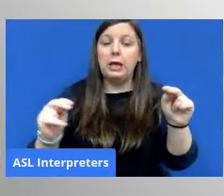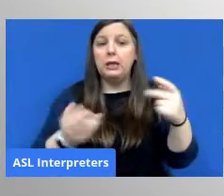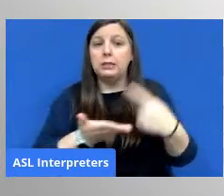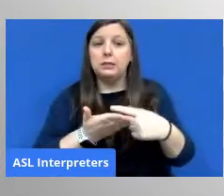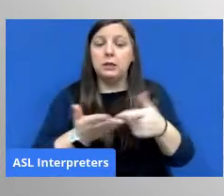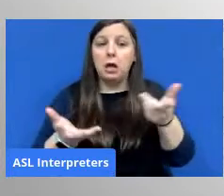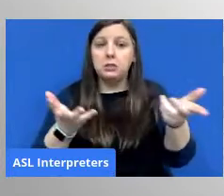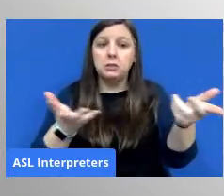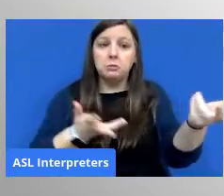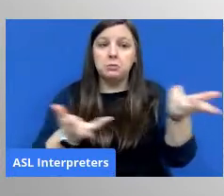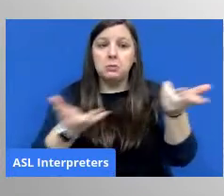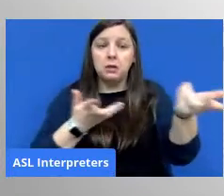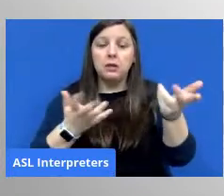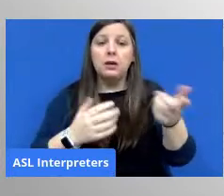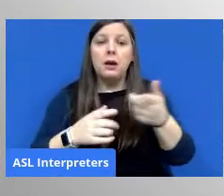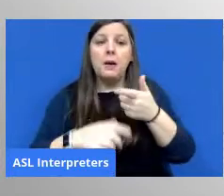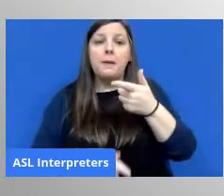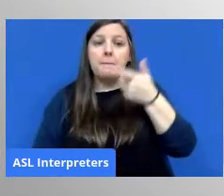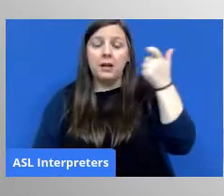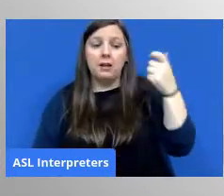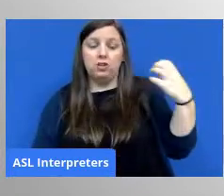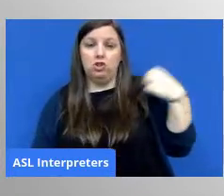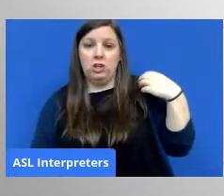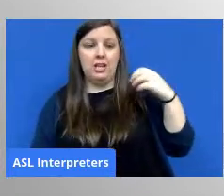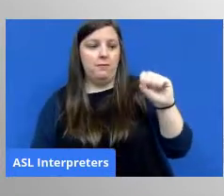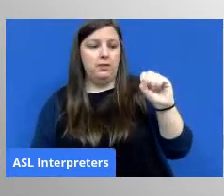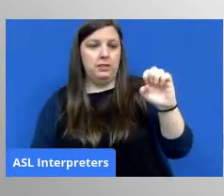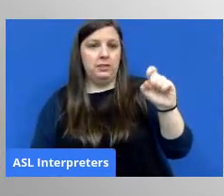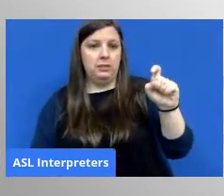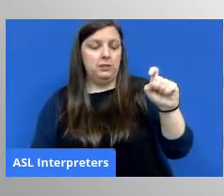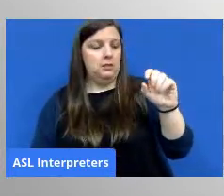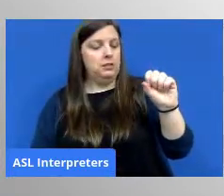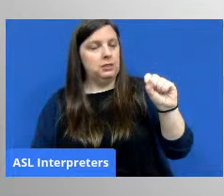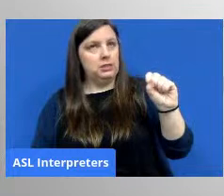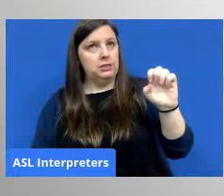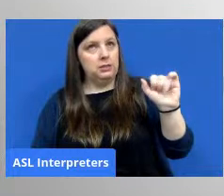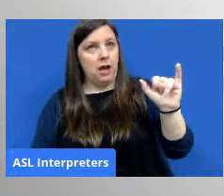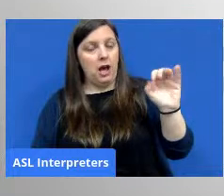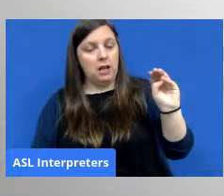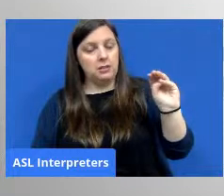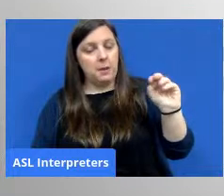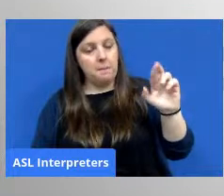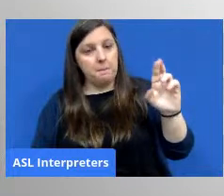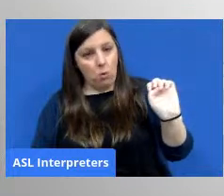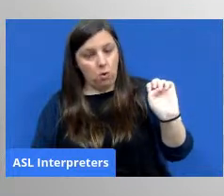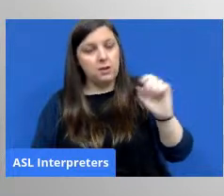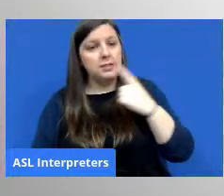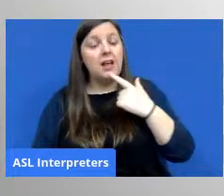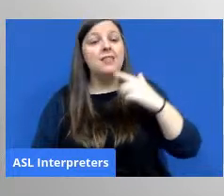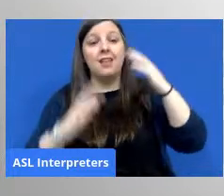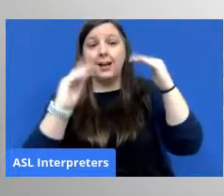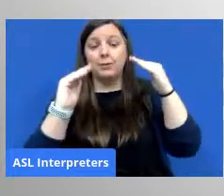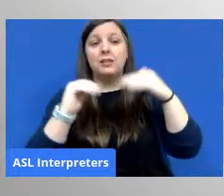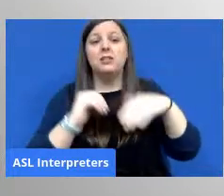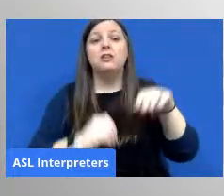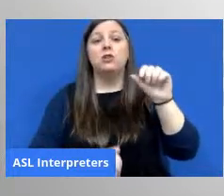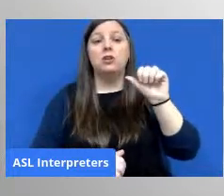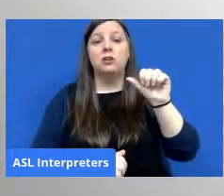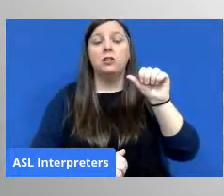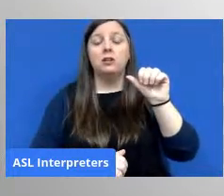Sizemore said, the expectation is that the Clark County Police